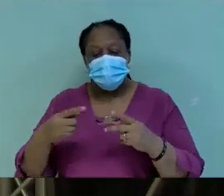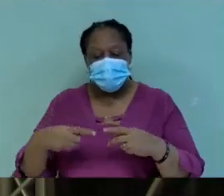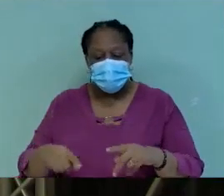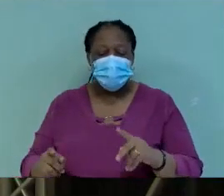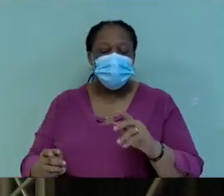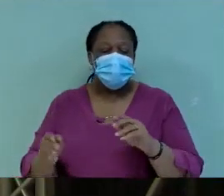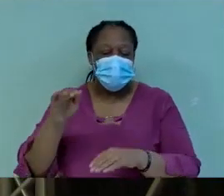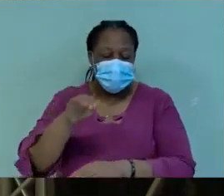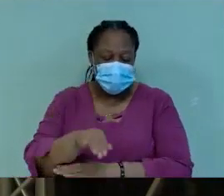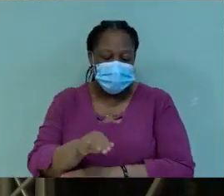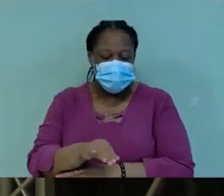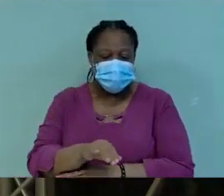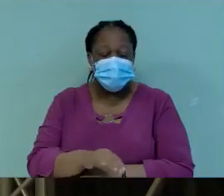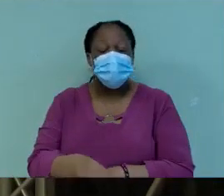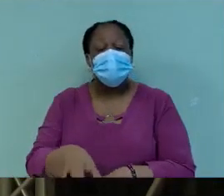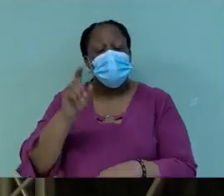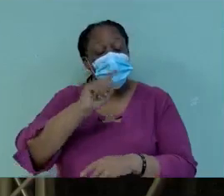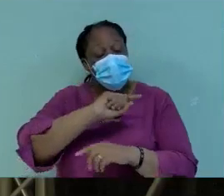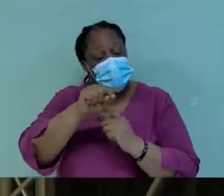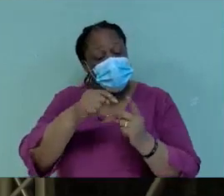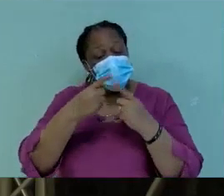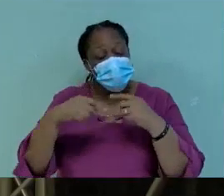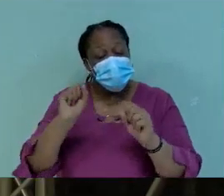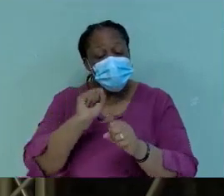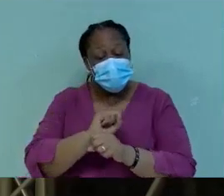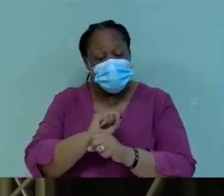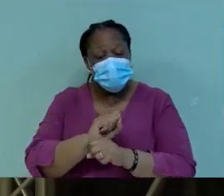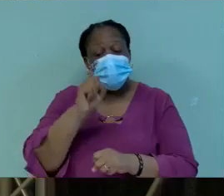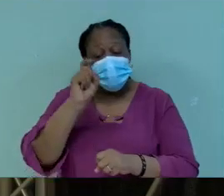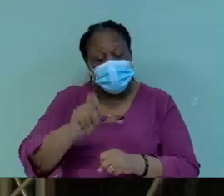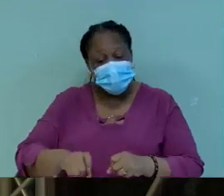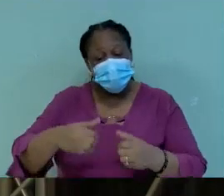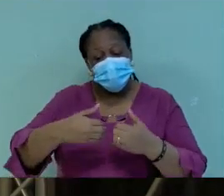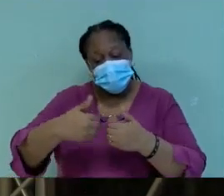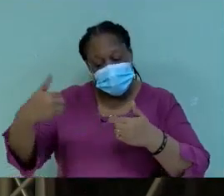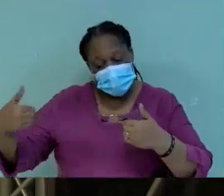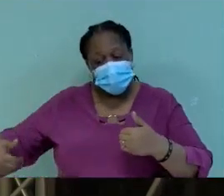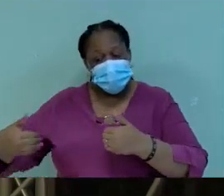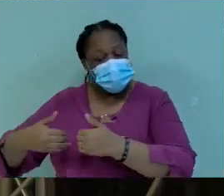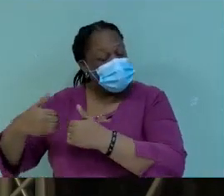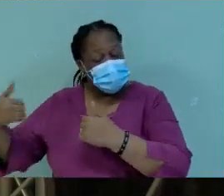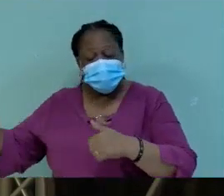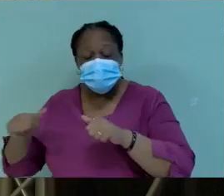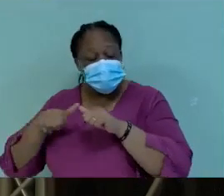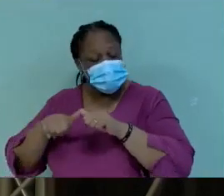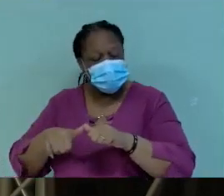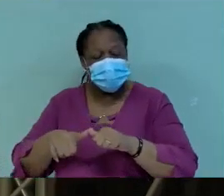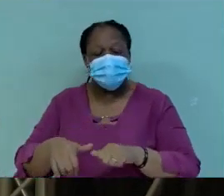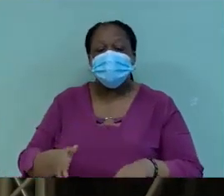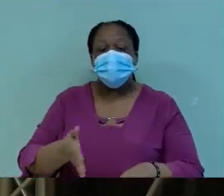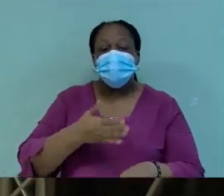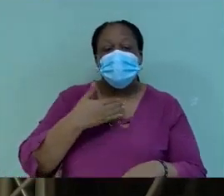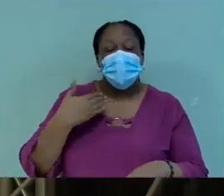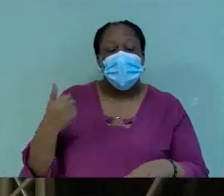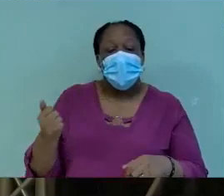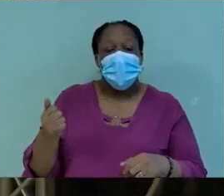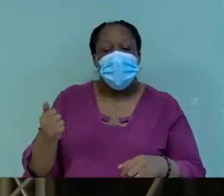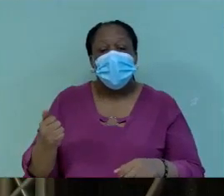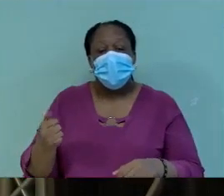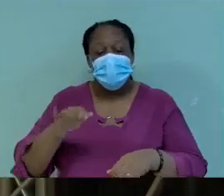be maintained and good hand hygiene practice. End of circular.